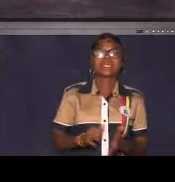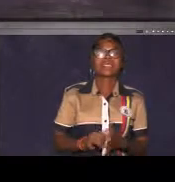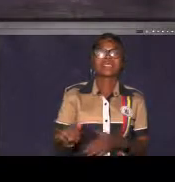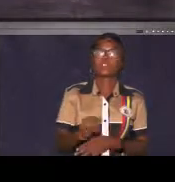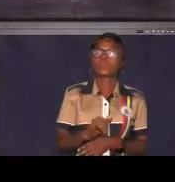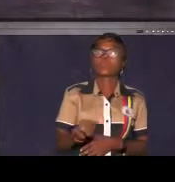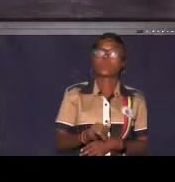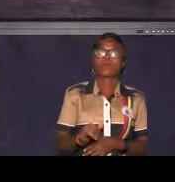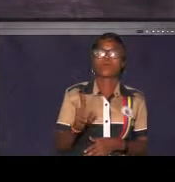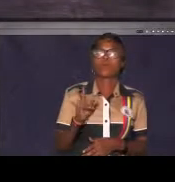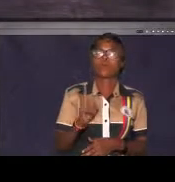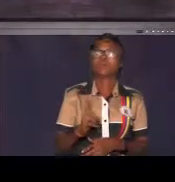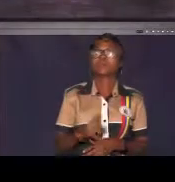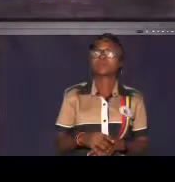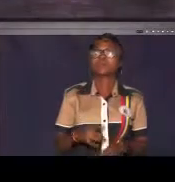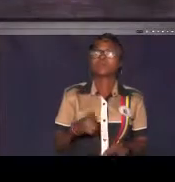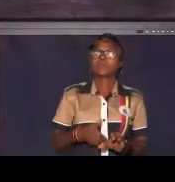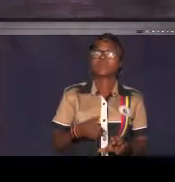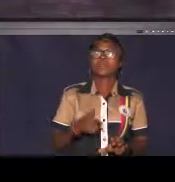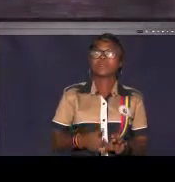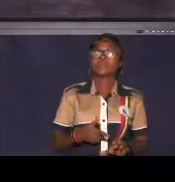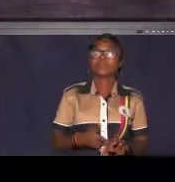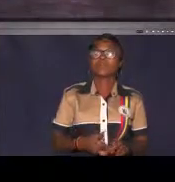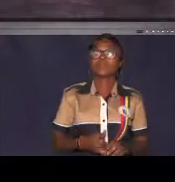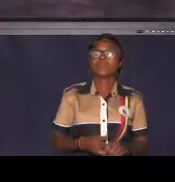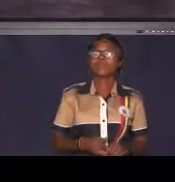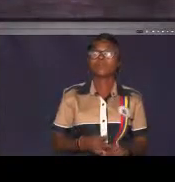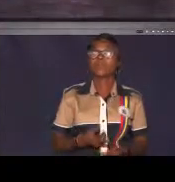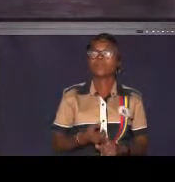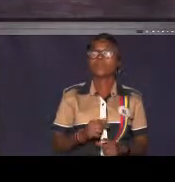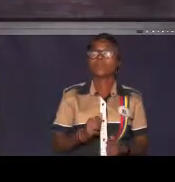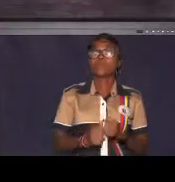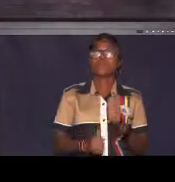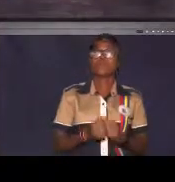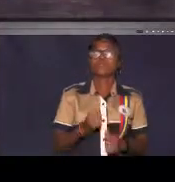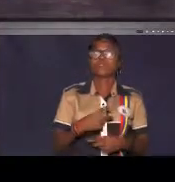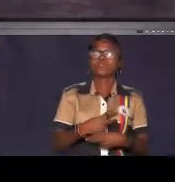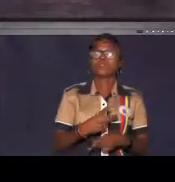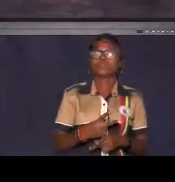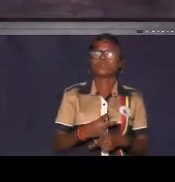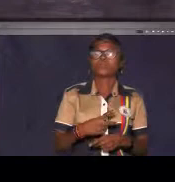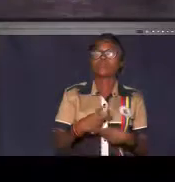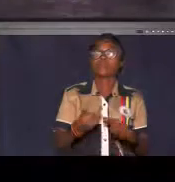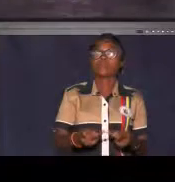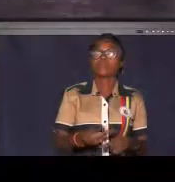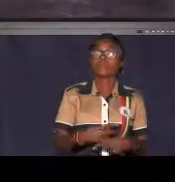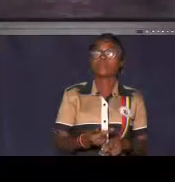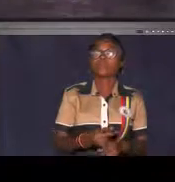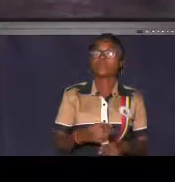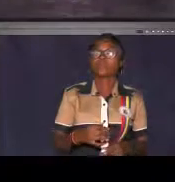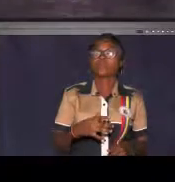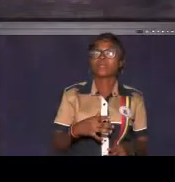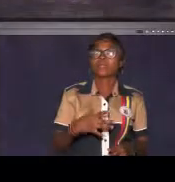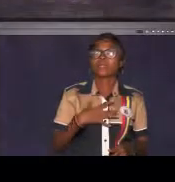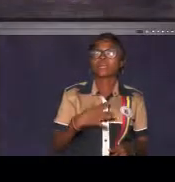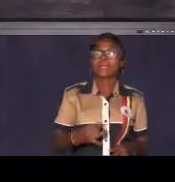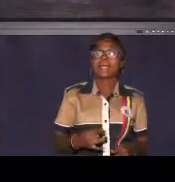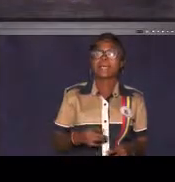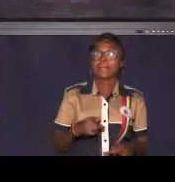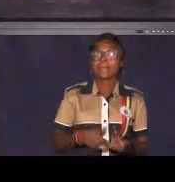Good. Most common of the liquid mineral is petroleum. From which product, like from